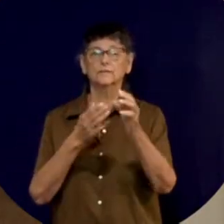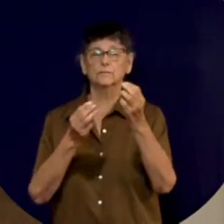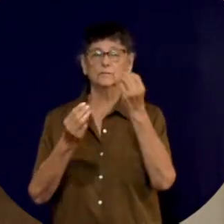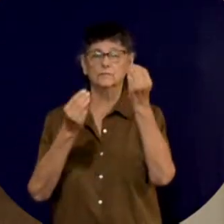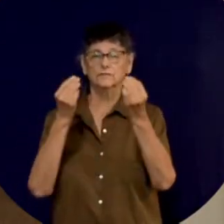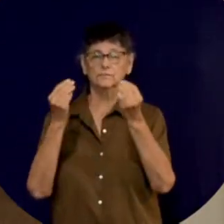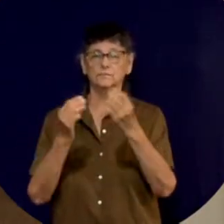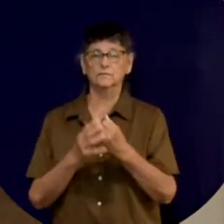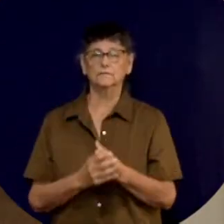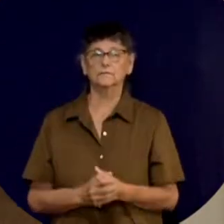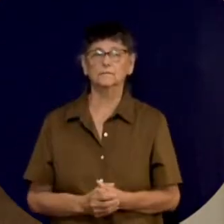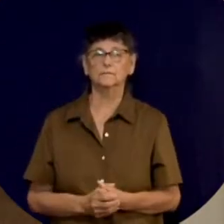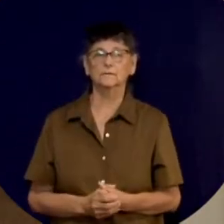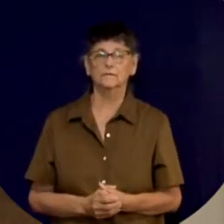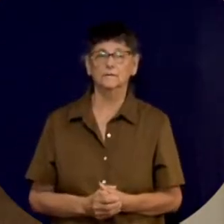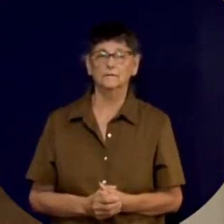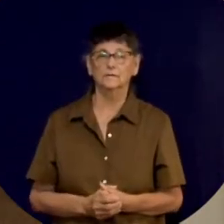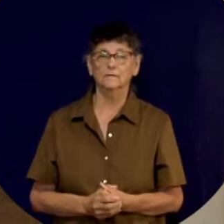mysteries.